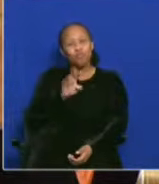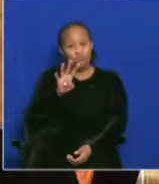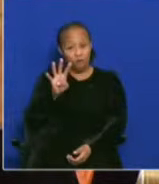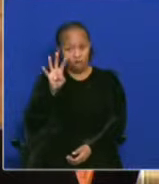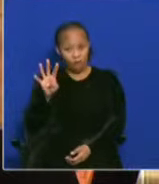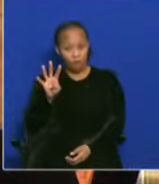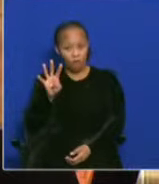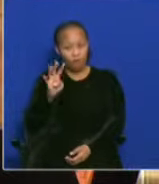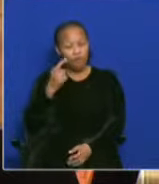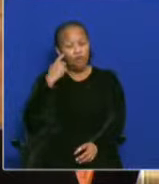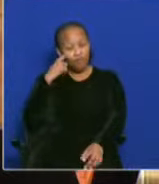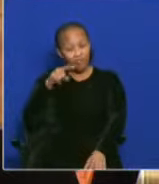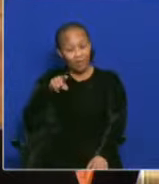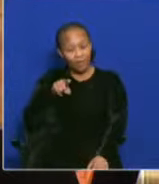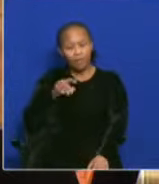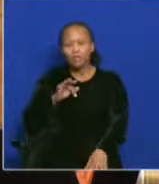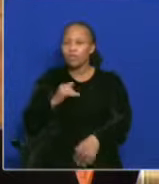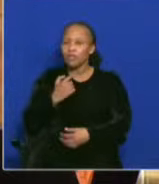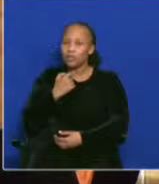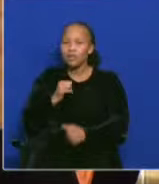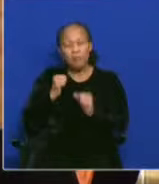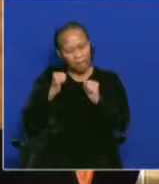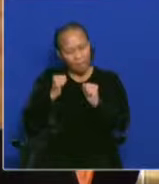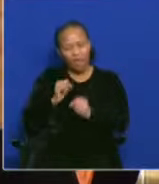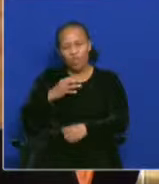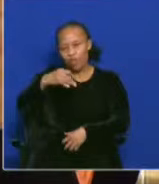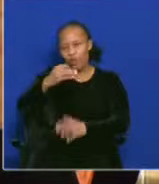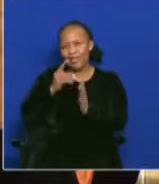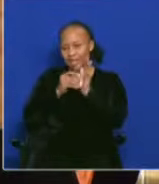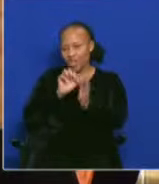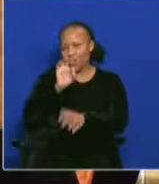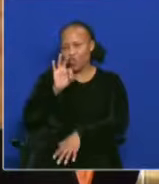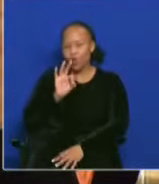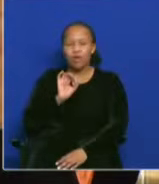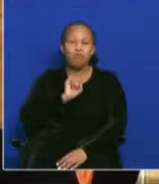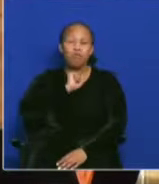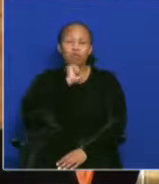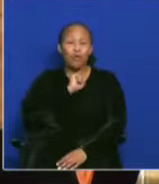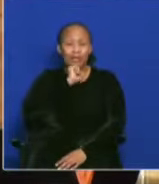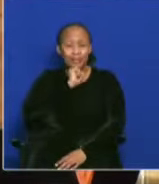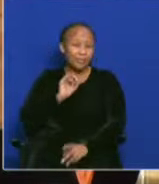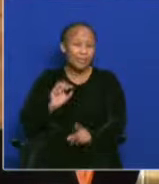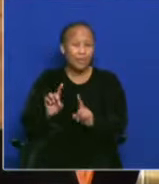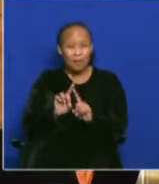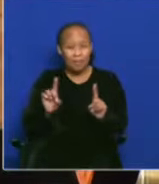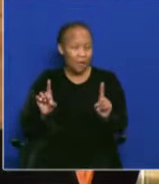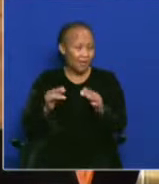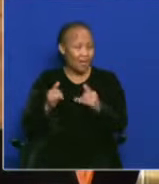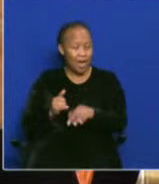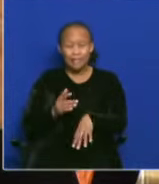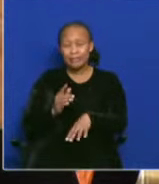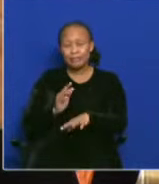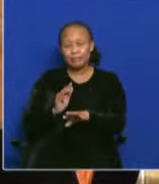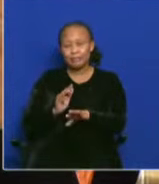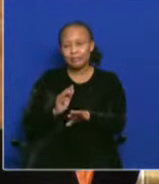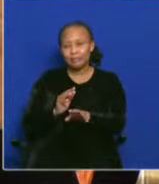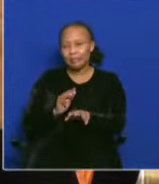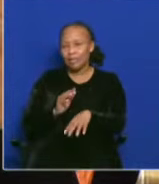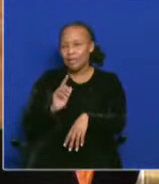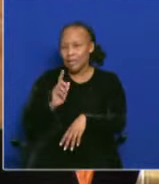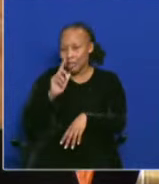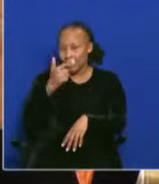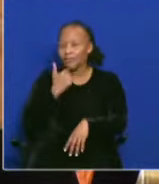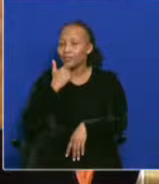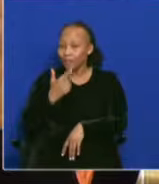so it's still on the 3rd of August, but it's now a couple of hours later. He says, "I need the PPE